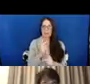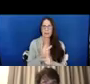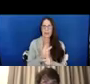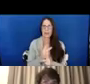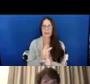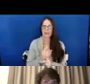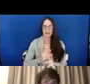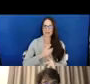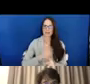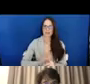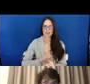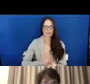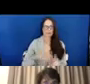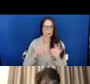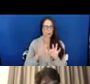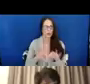Okay.